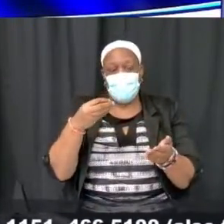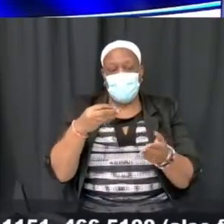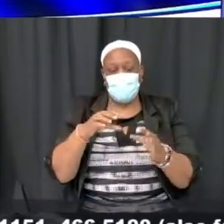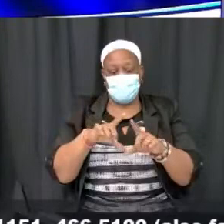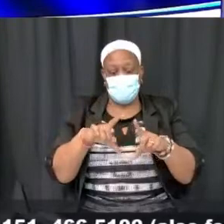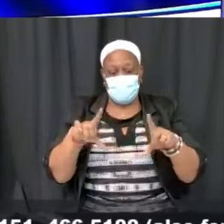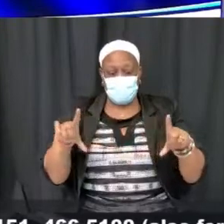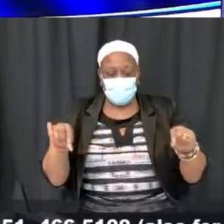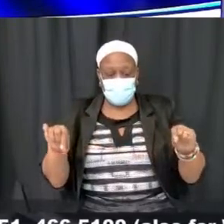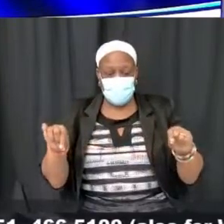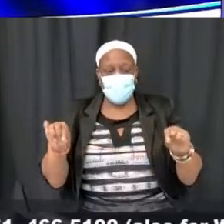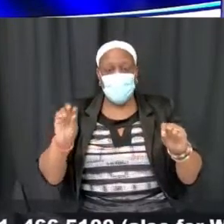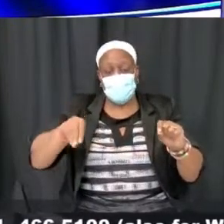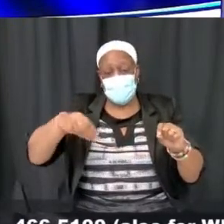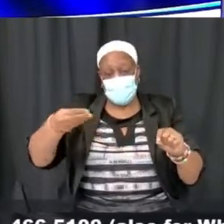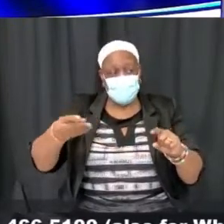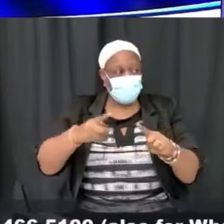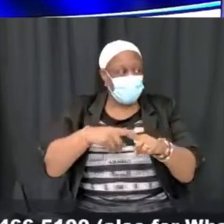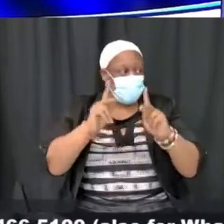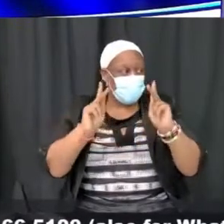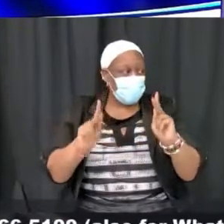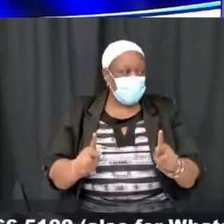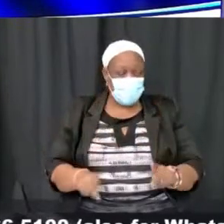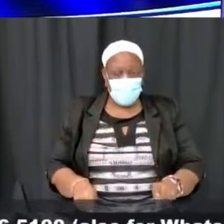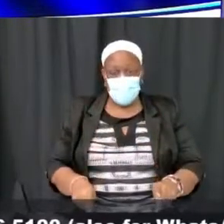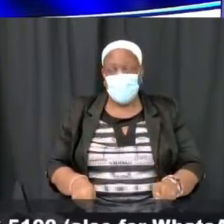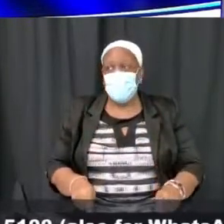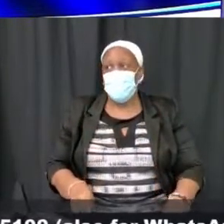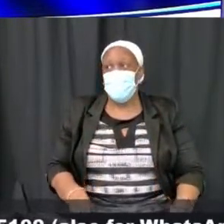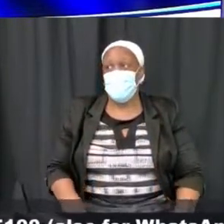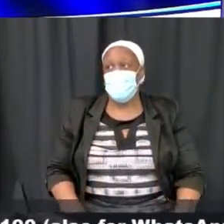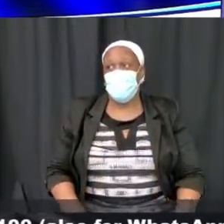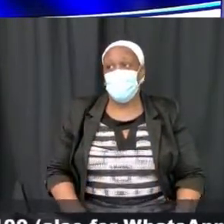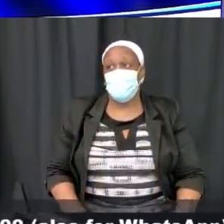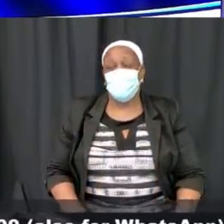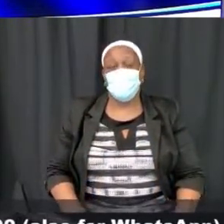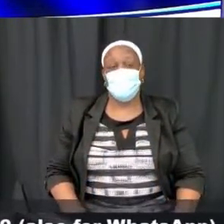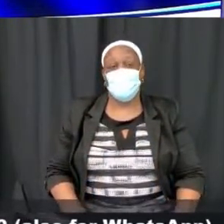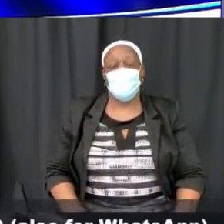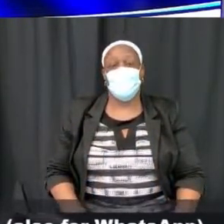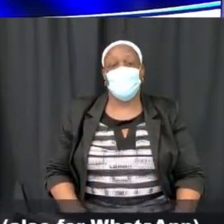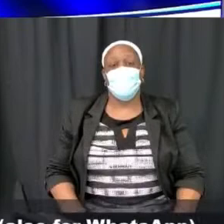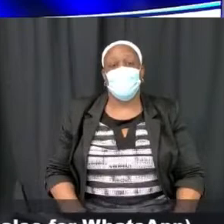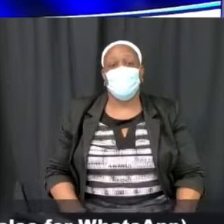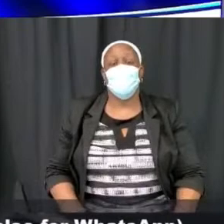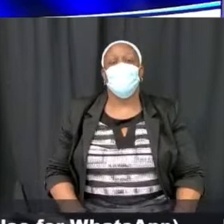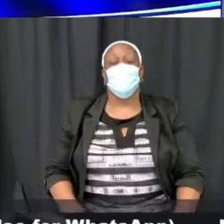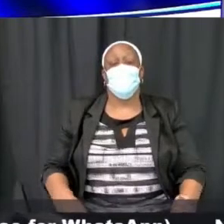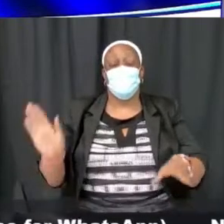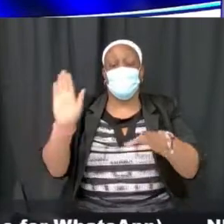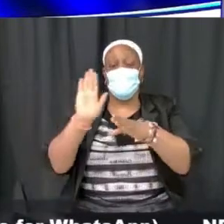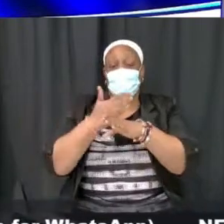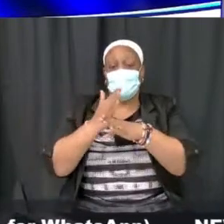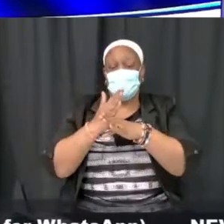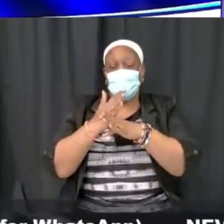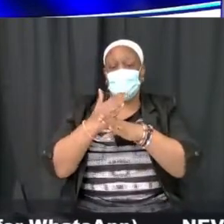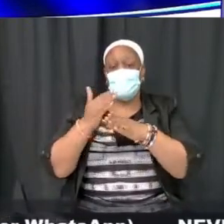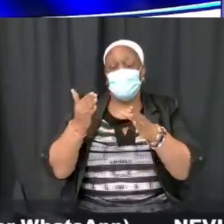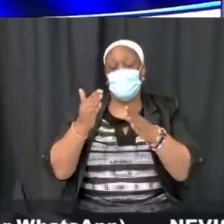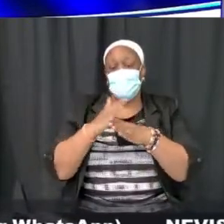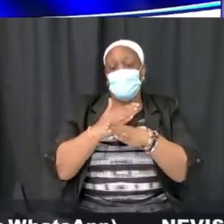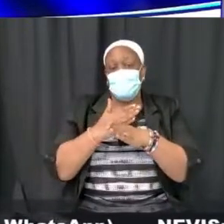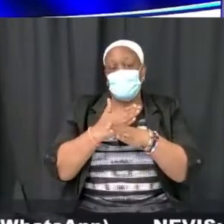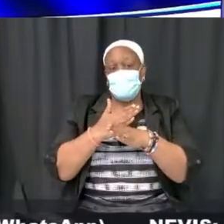Board serves both islands, there had to be a split between St. Kitts and Nevis for voucher